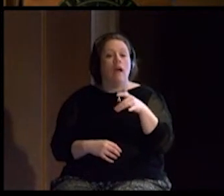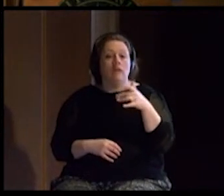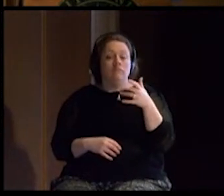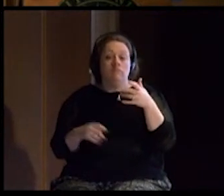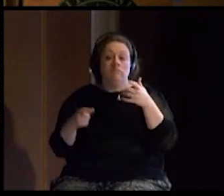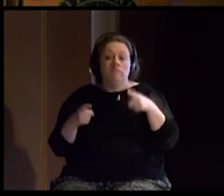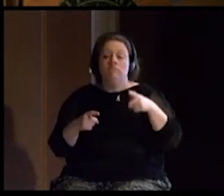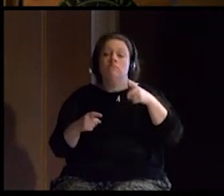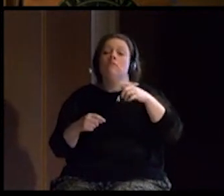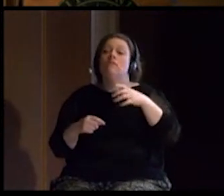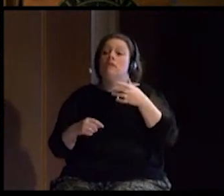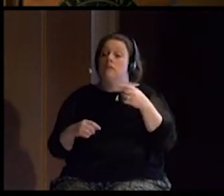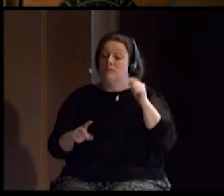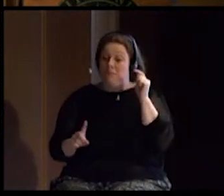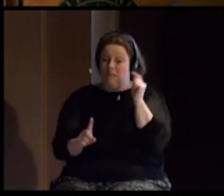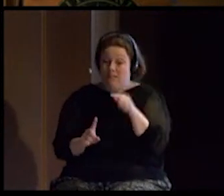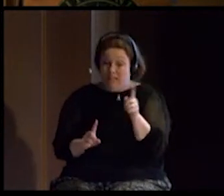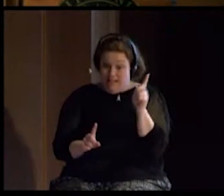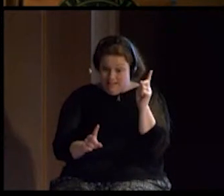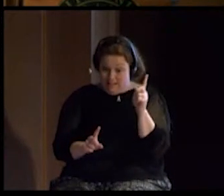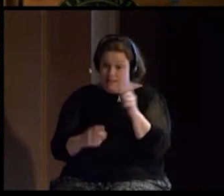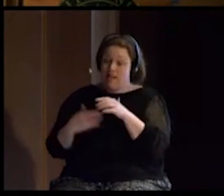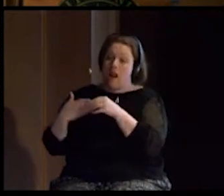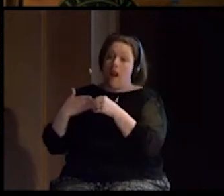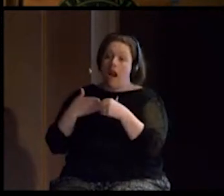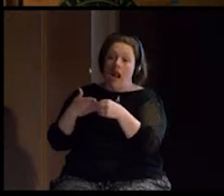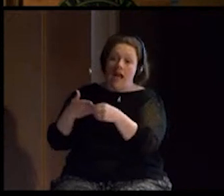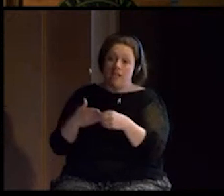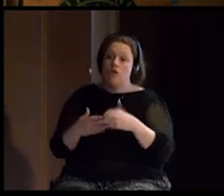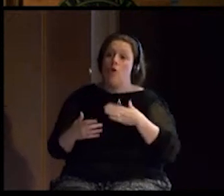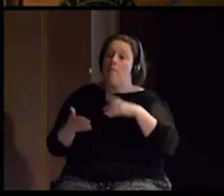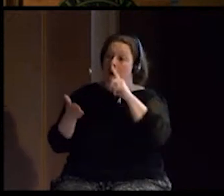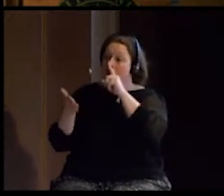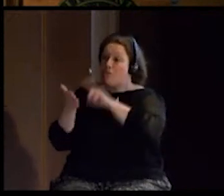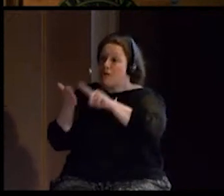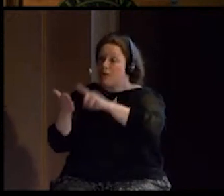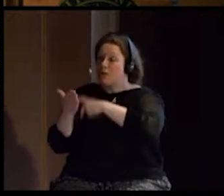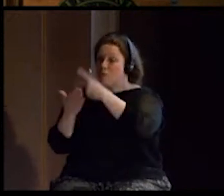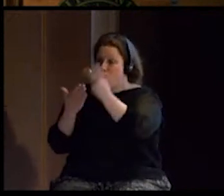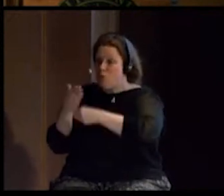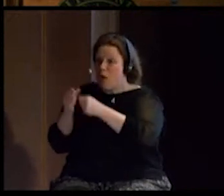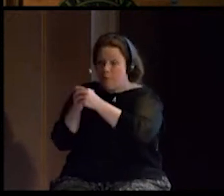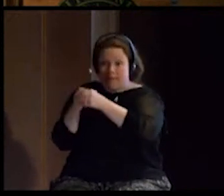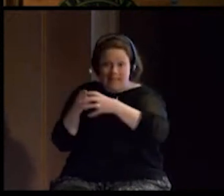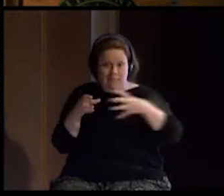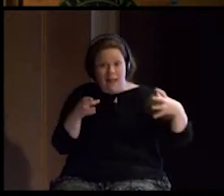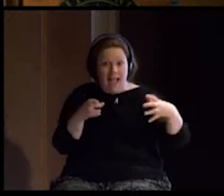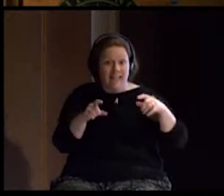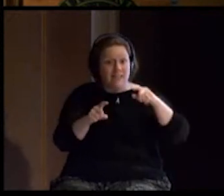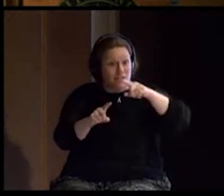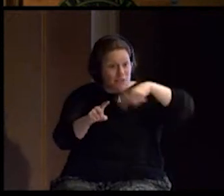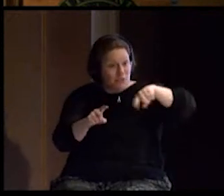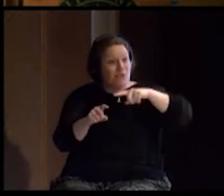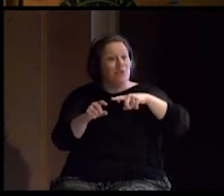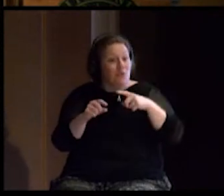So this actually then led to the expansion of my research program, or the research program in my lab, where we